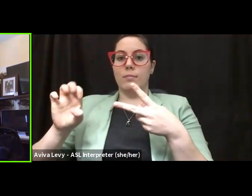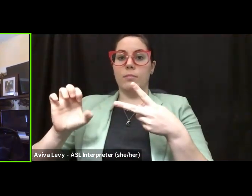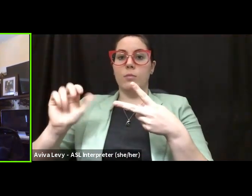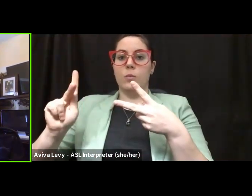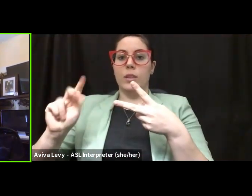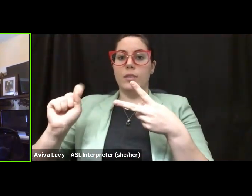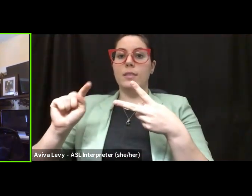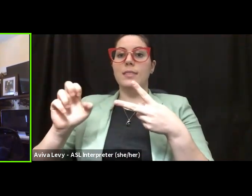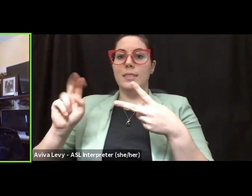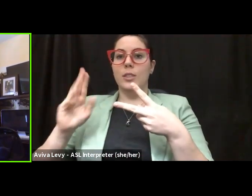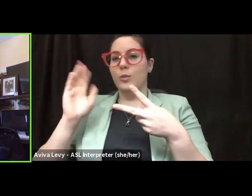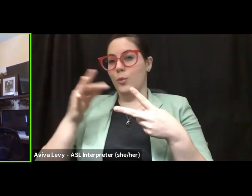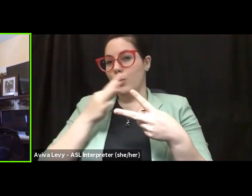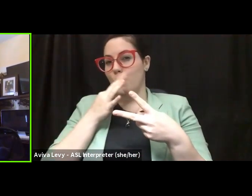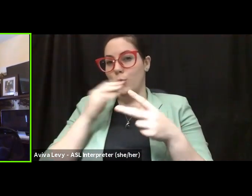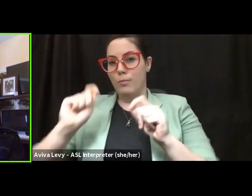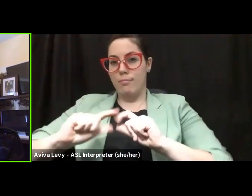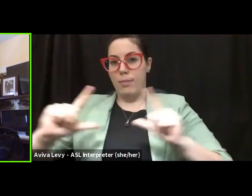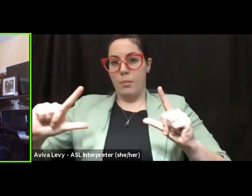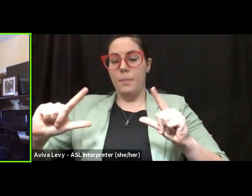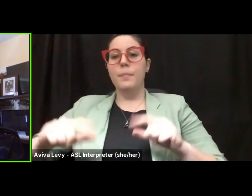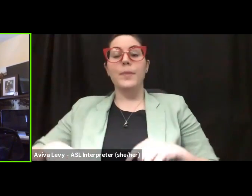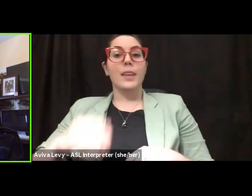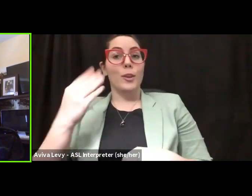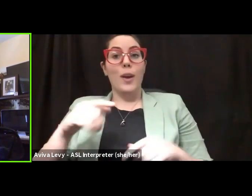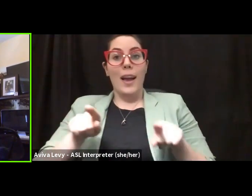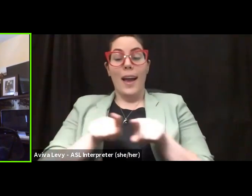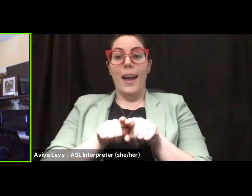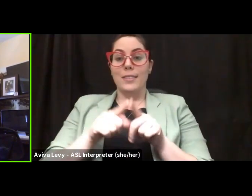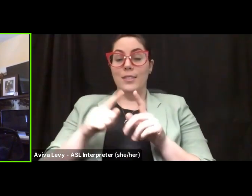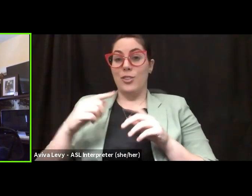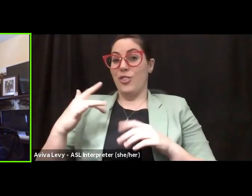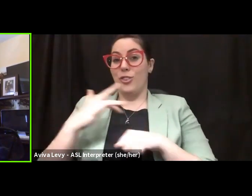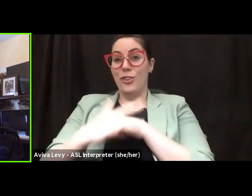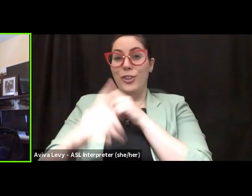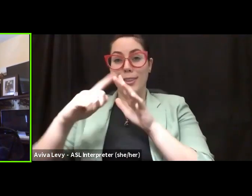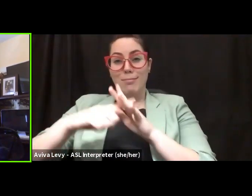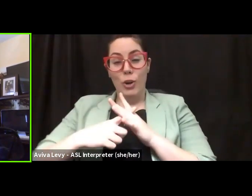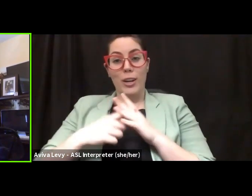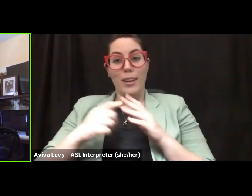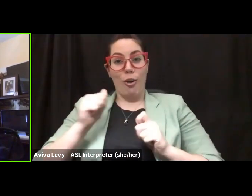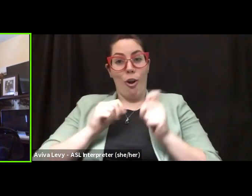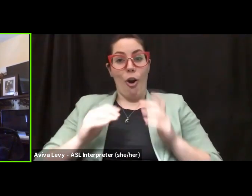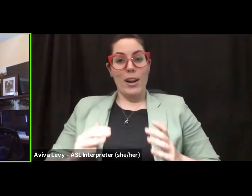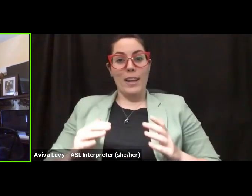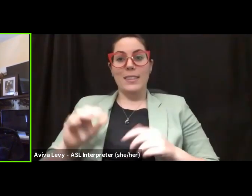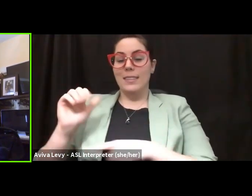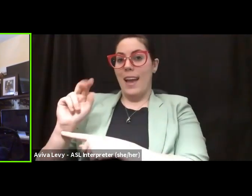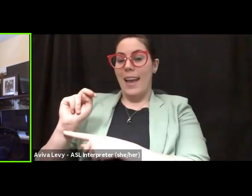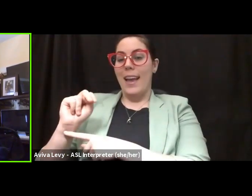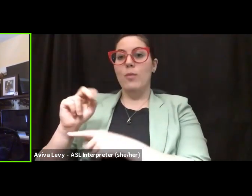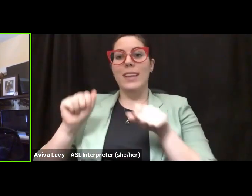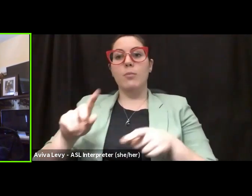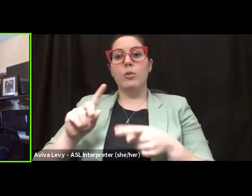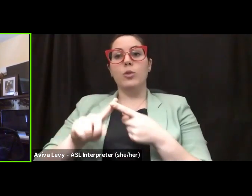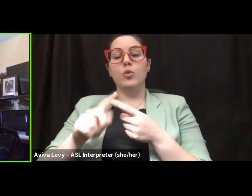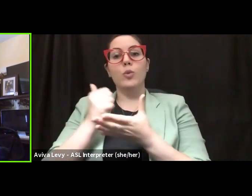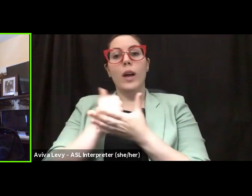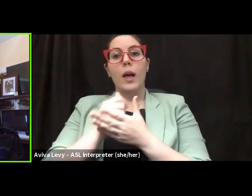as an emerging activist and early career artist, Anne had the opportunity to advocate for women in warring countries by serving